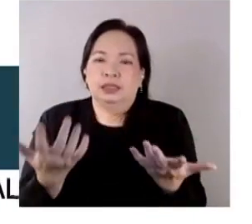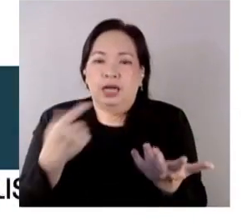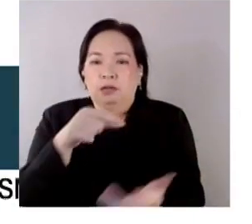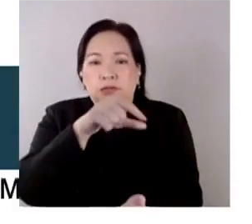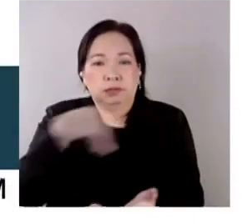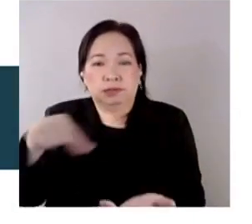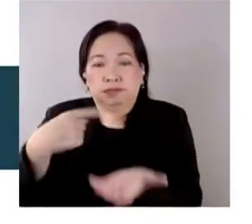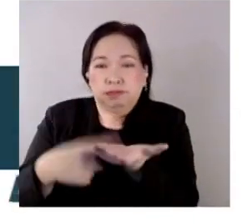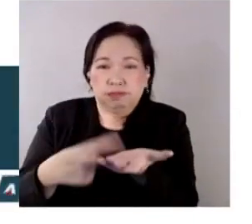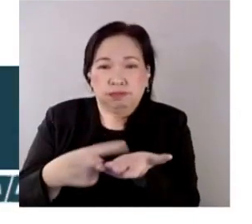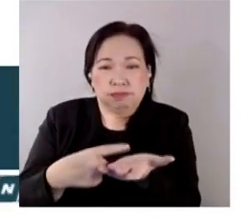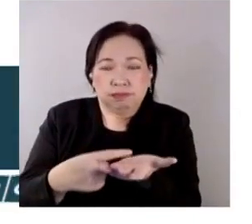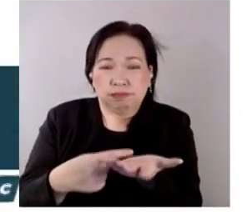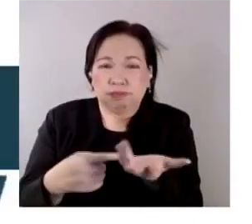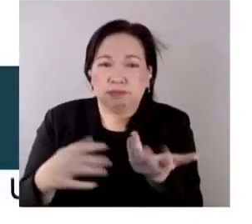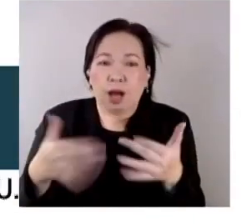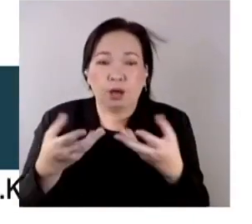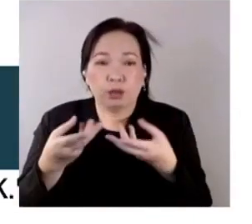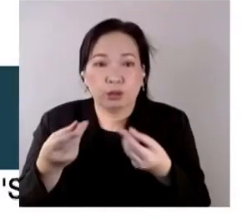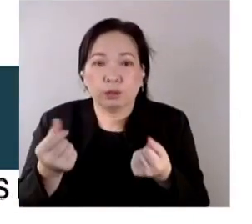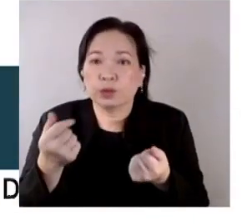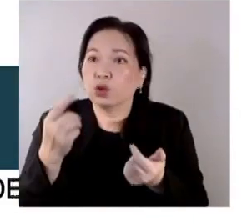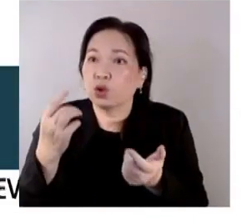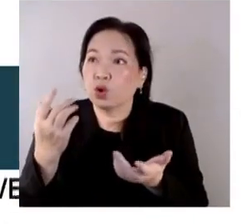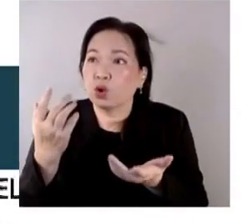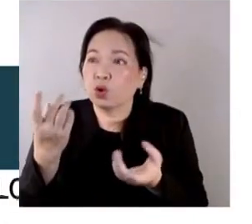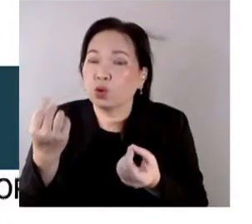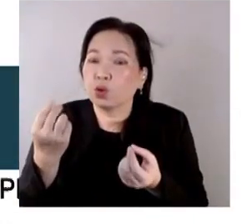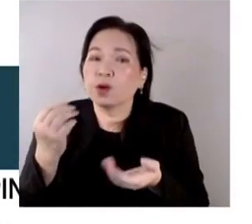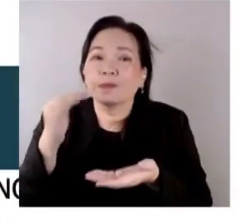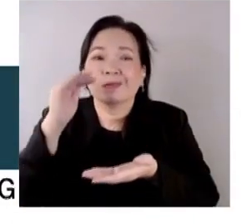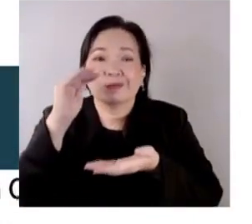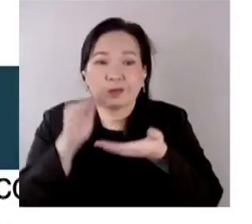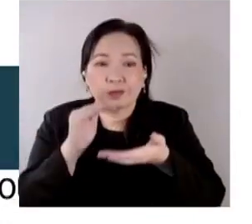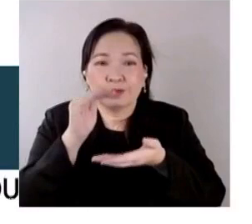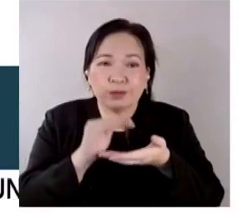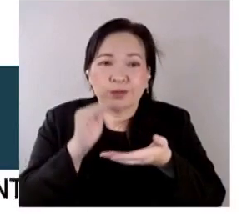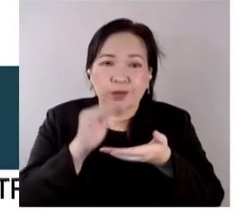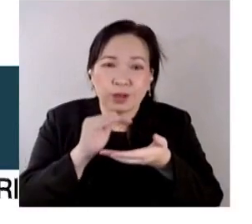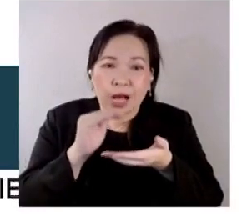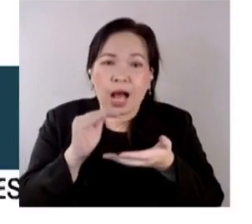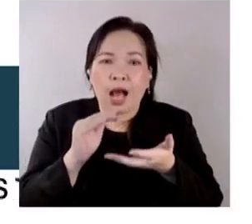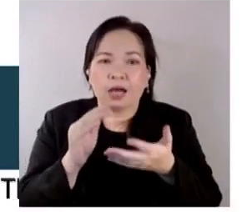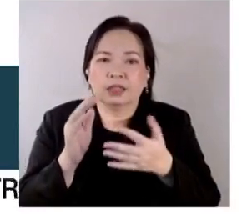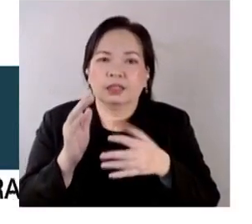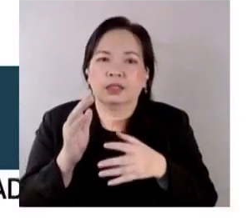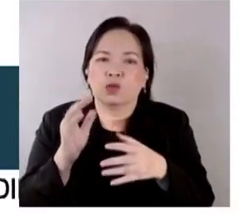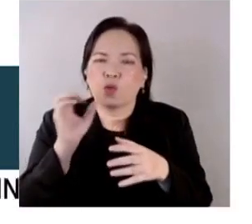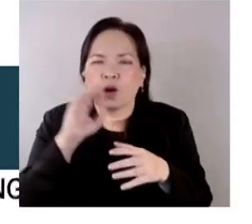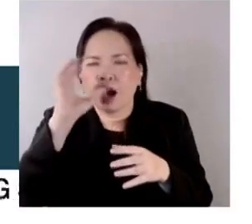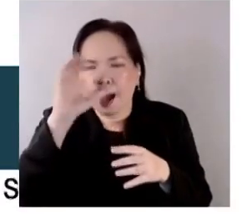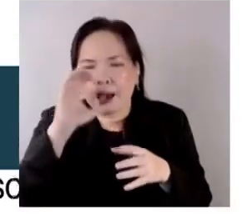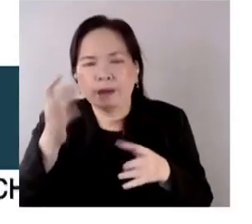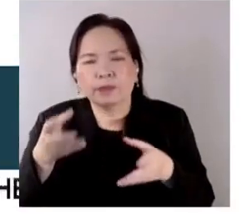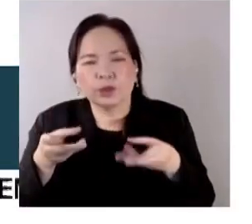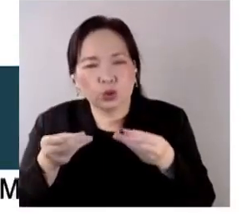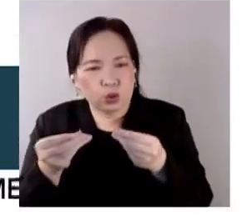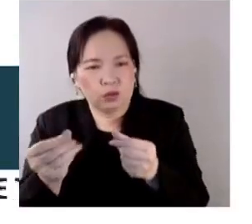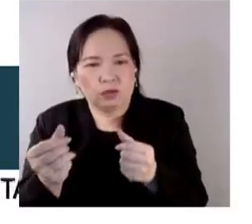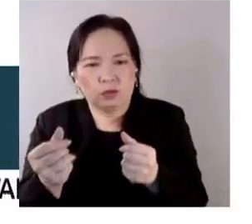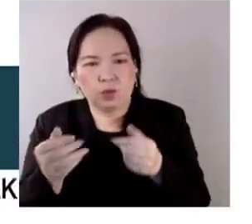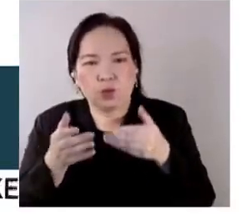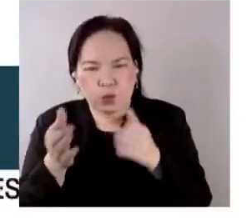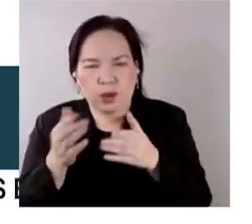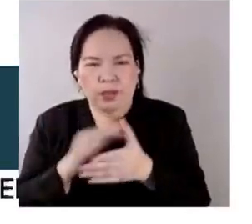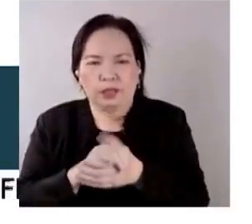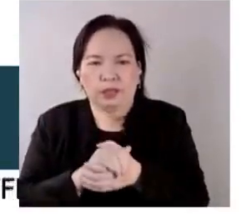be to tone down the rhetoric? Yeah, tone down the rhetoric and possibly find a way out at this point that, you